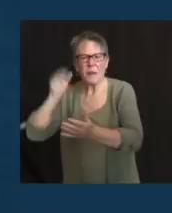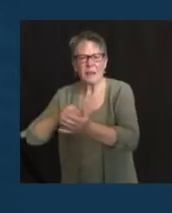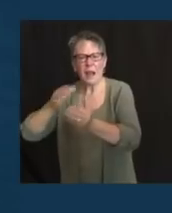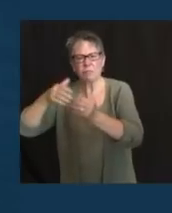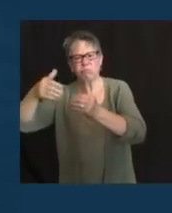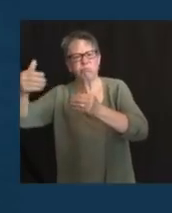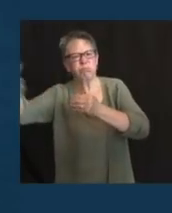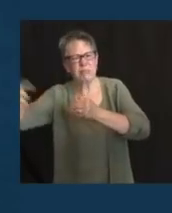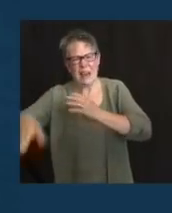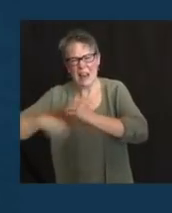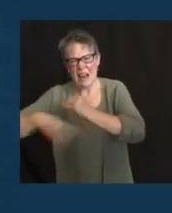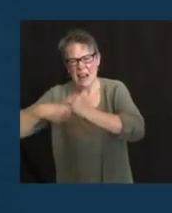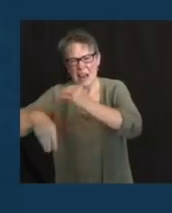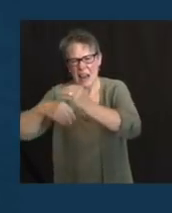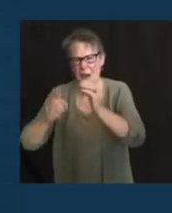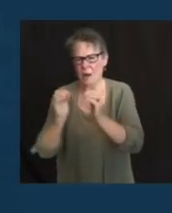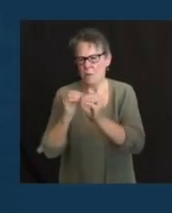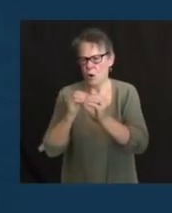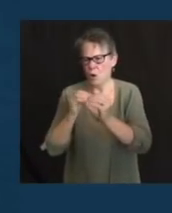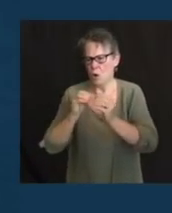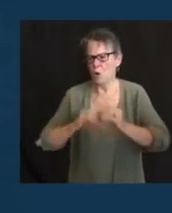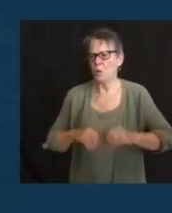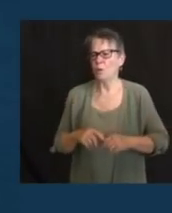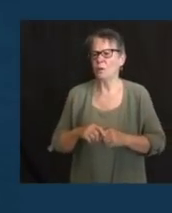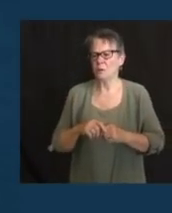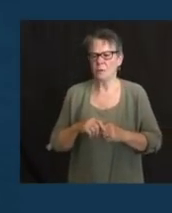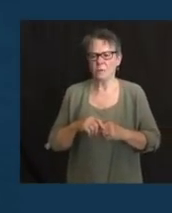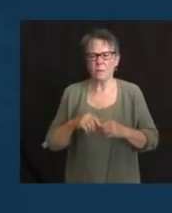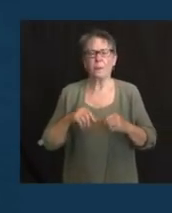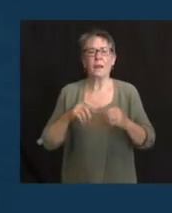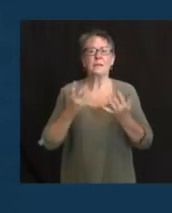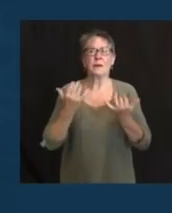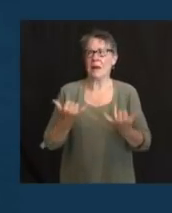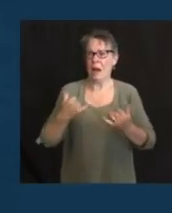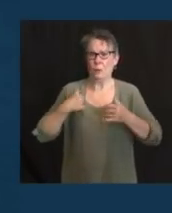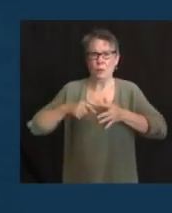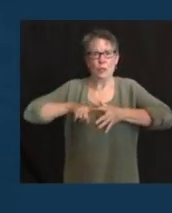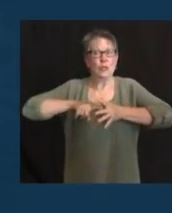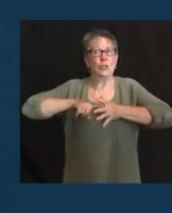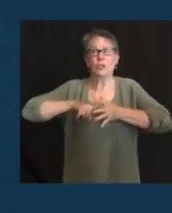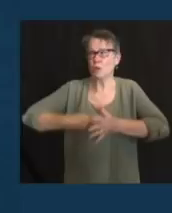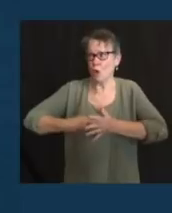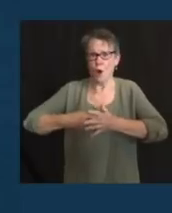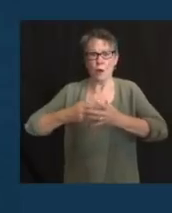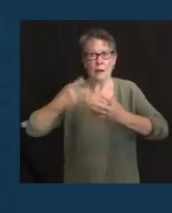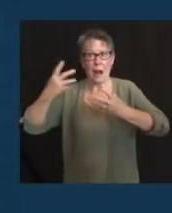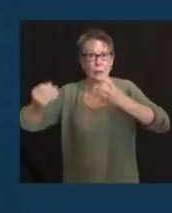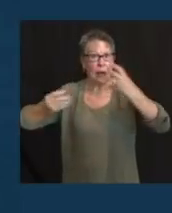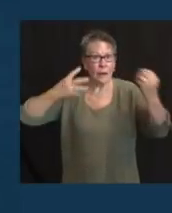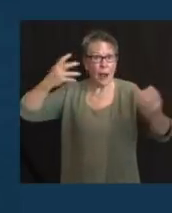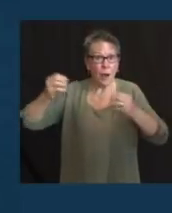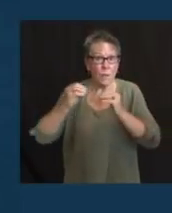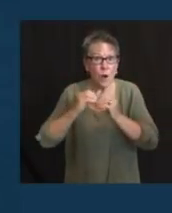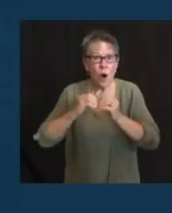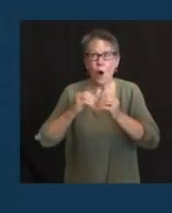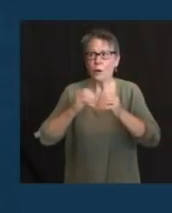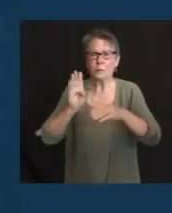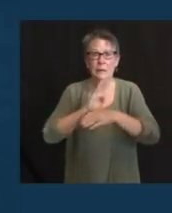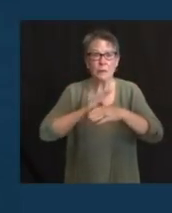great honor this morning to speak to the group of 200 or 300 folks, again virtually, who are among our